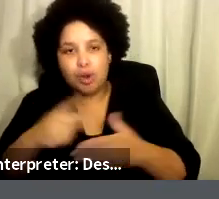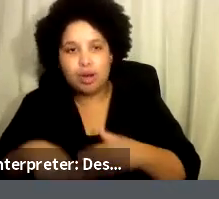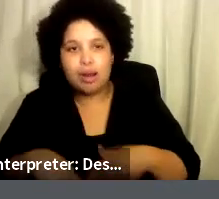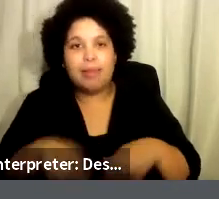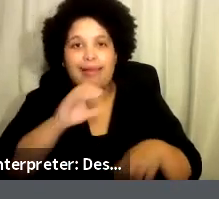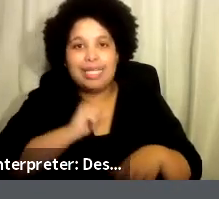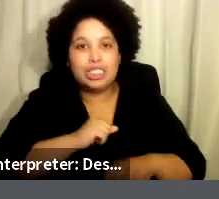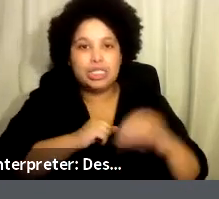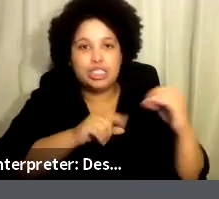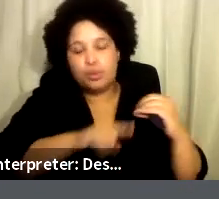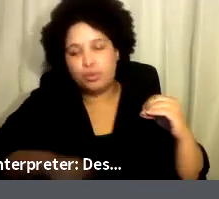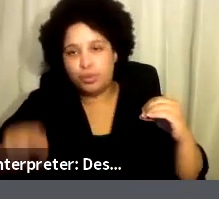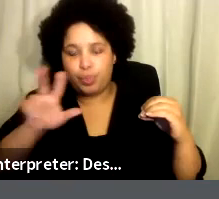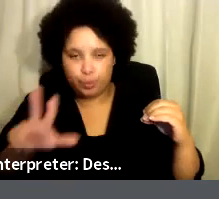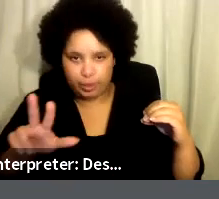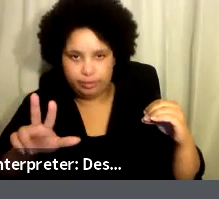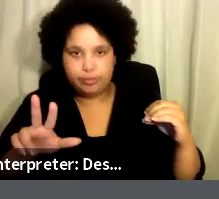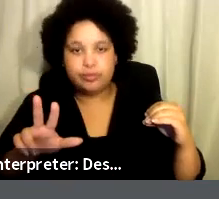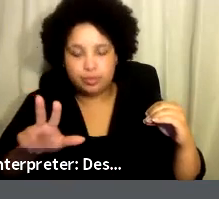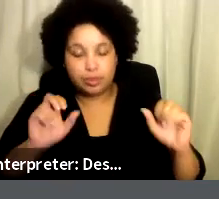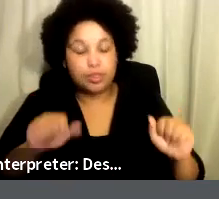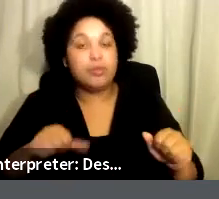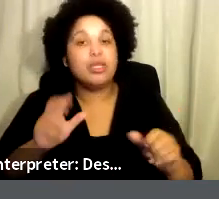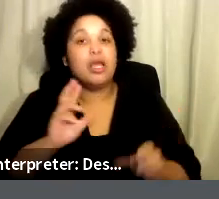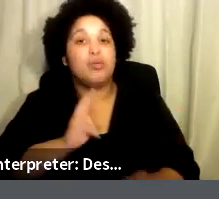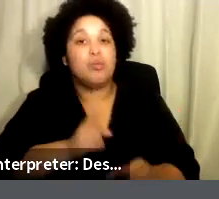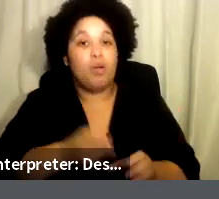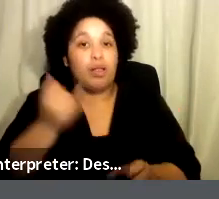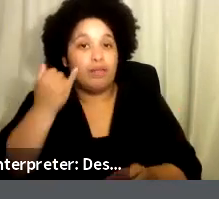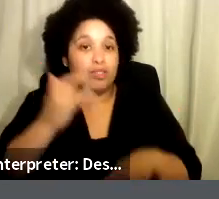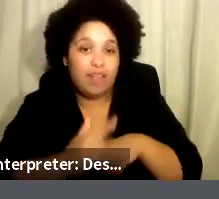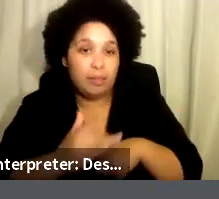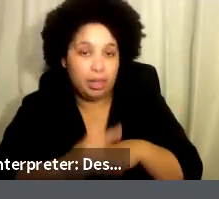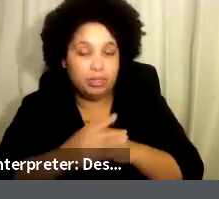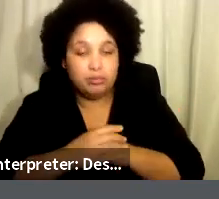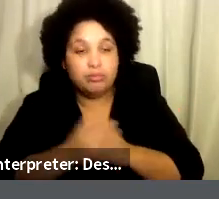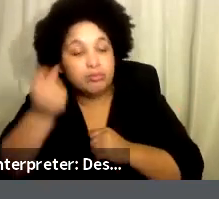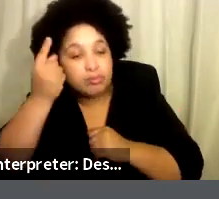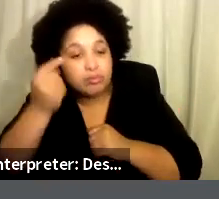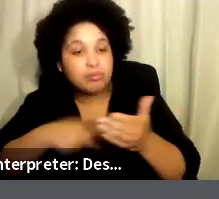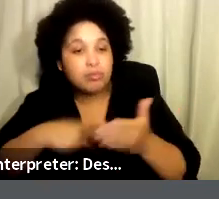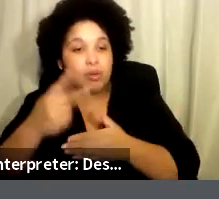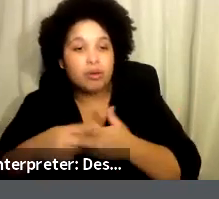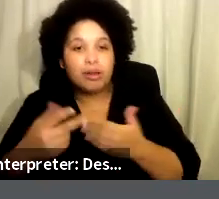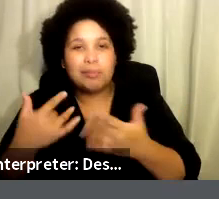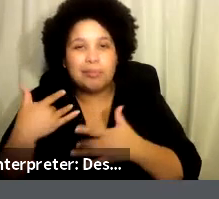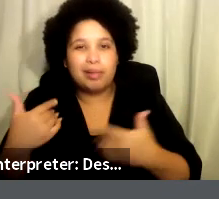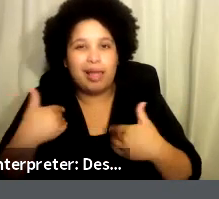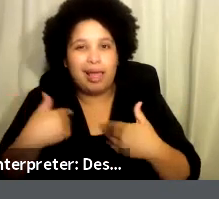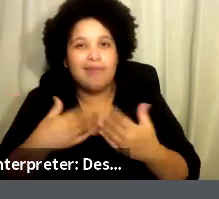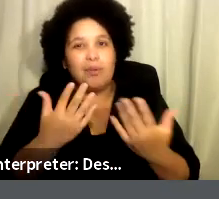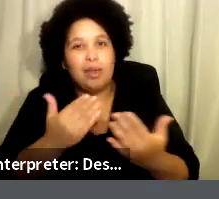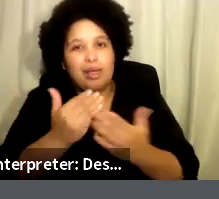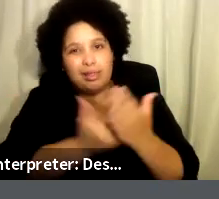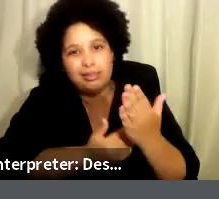that program, you can enroll as long as there's spots available. But for that one, we usually have a pretty long wait